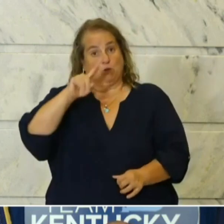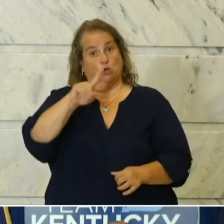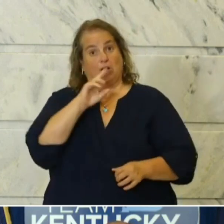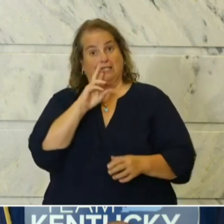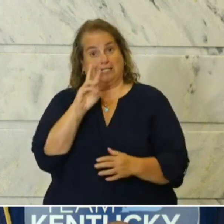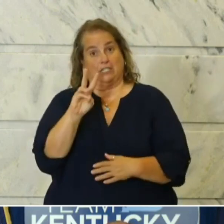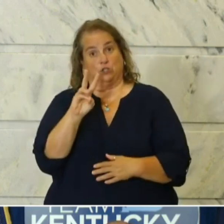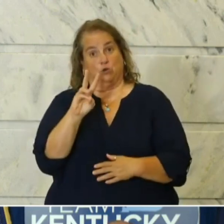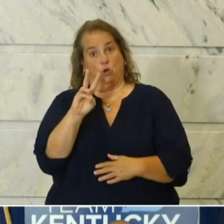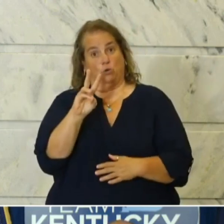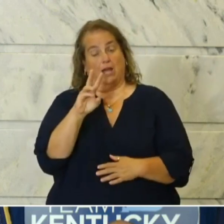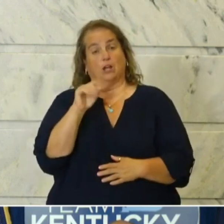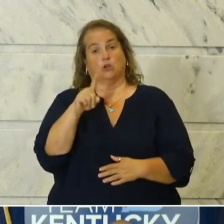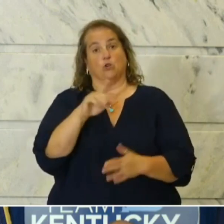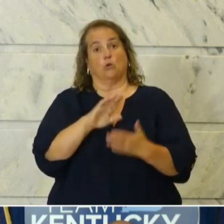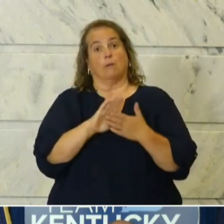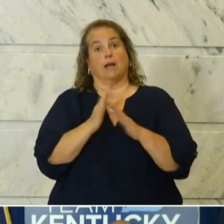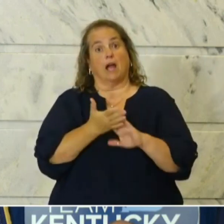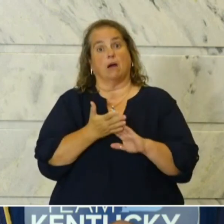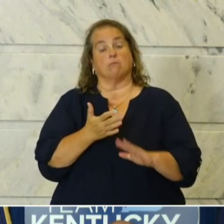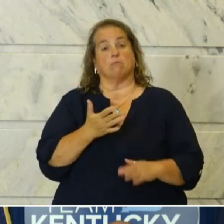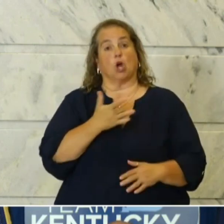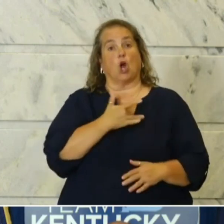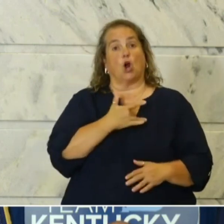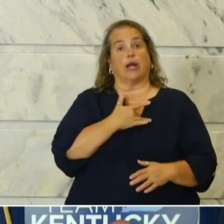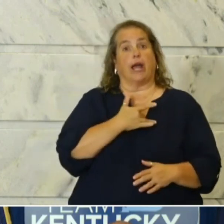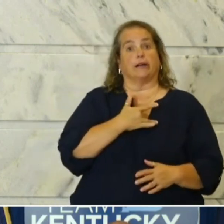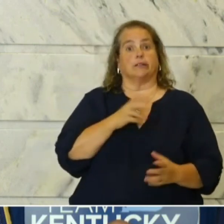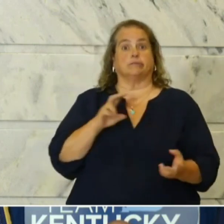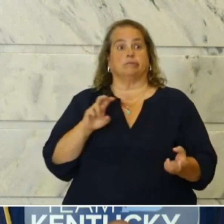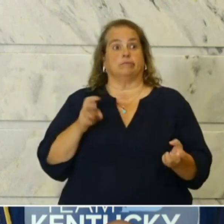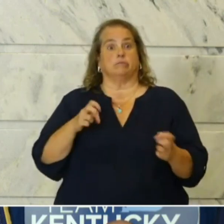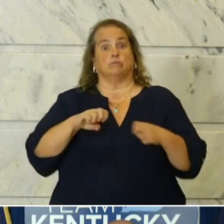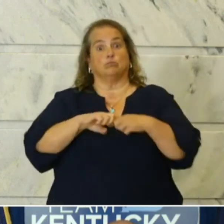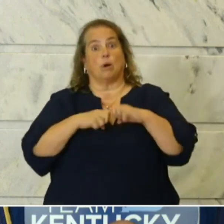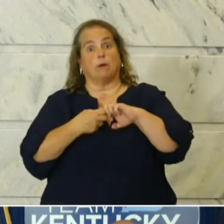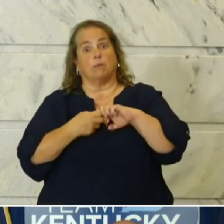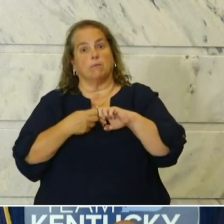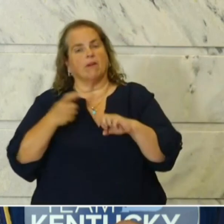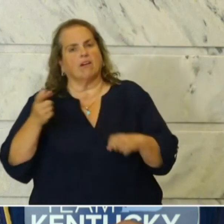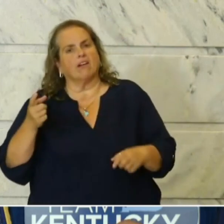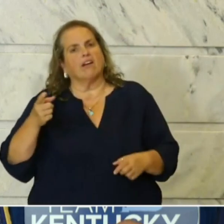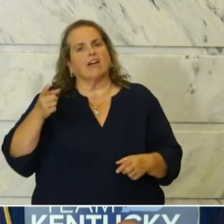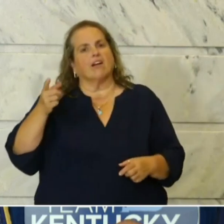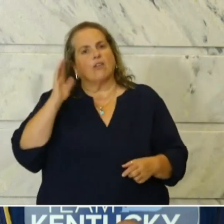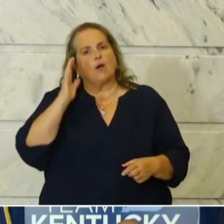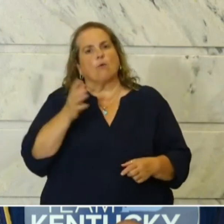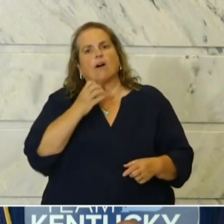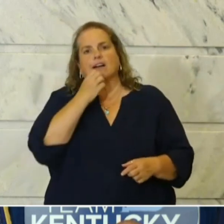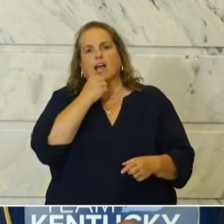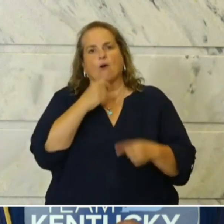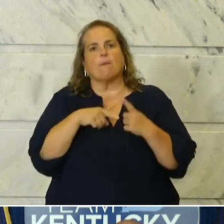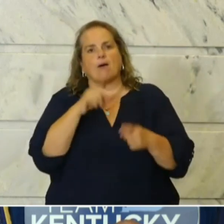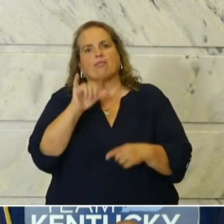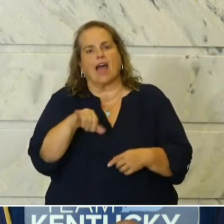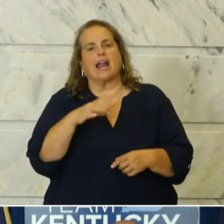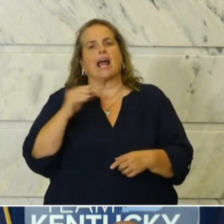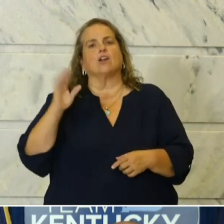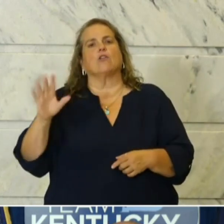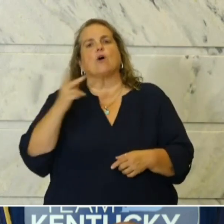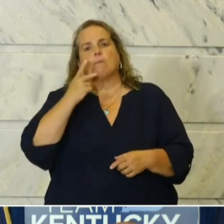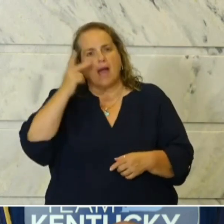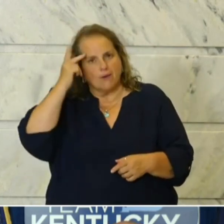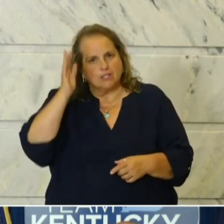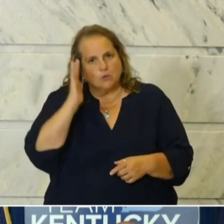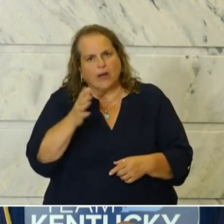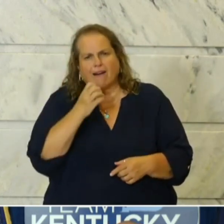6-year-old and you become a cardiac cripple, they're probably going to care about that, and so are their parents, and so are their grandparents.